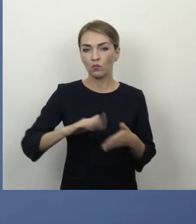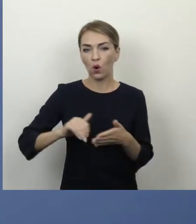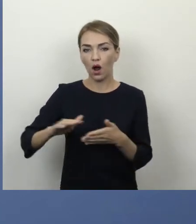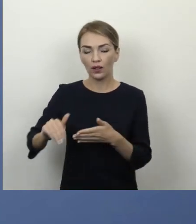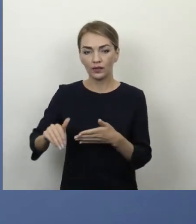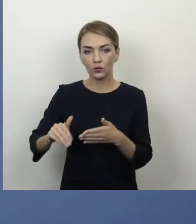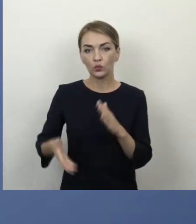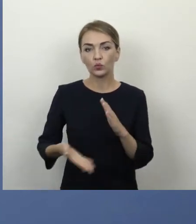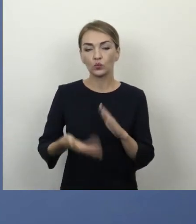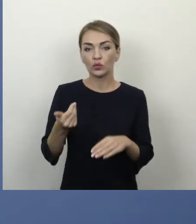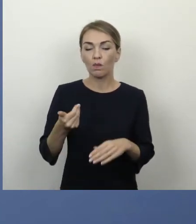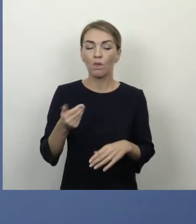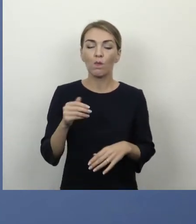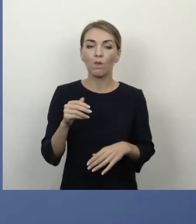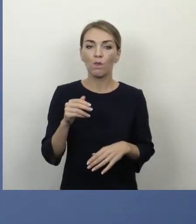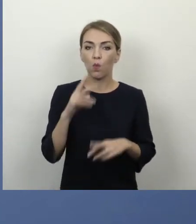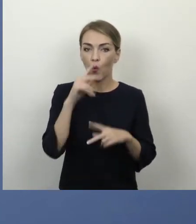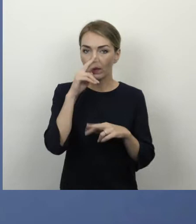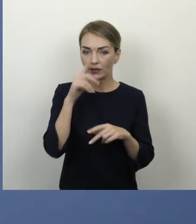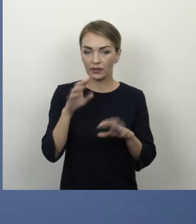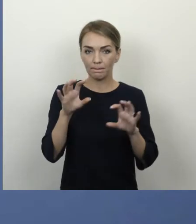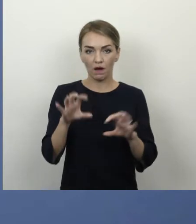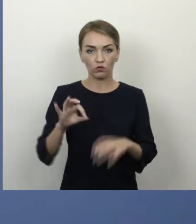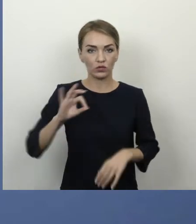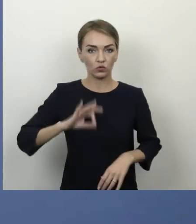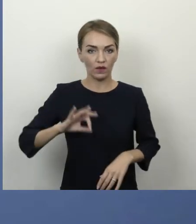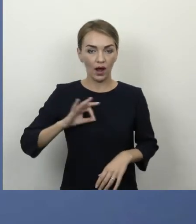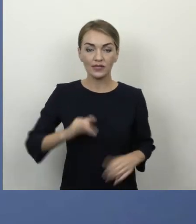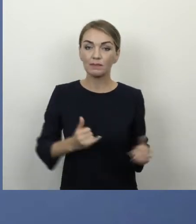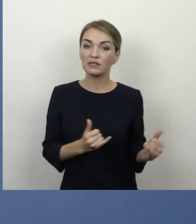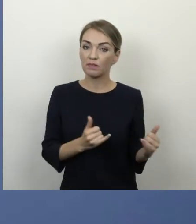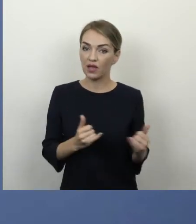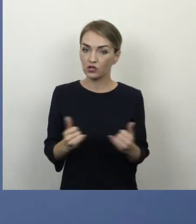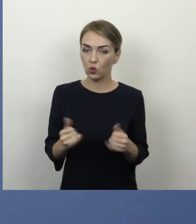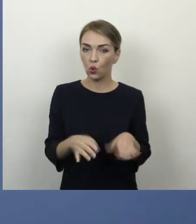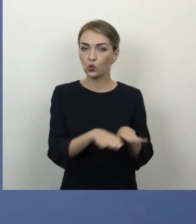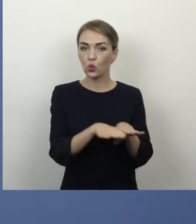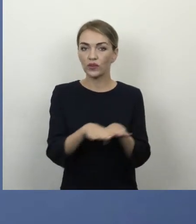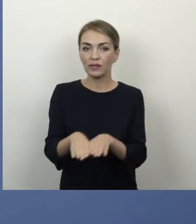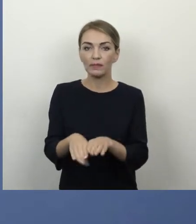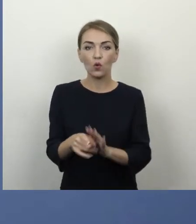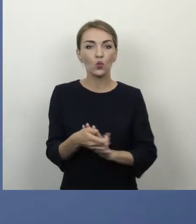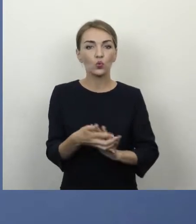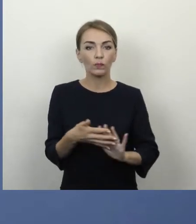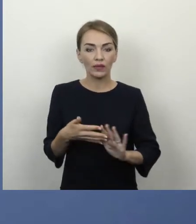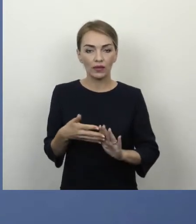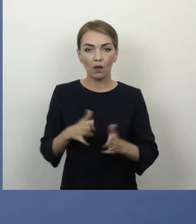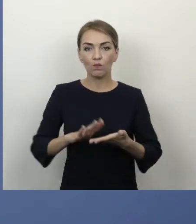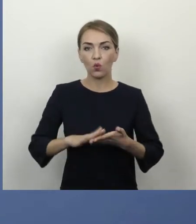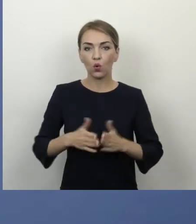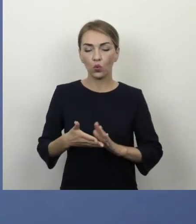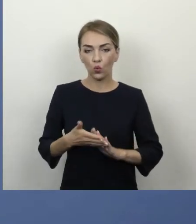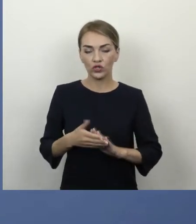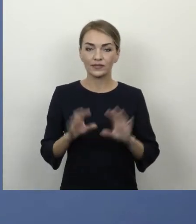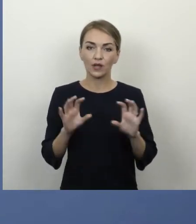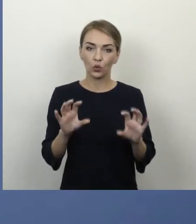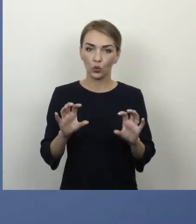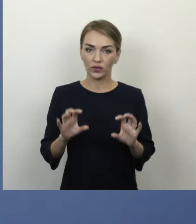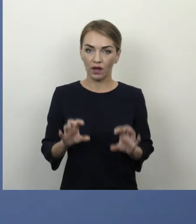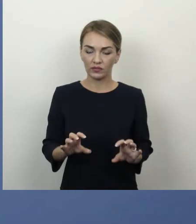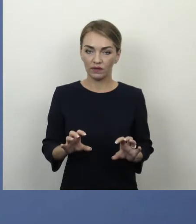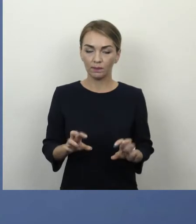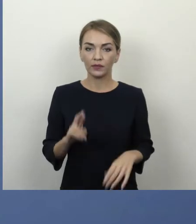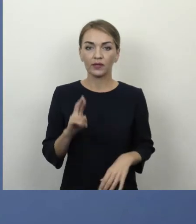overcoming various gaps in the legislation, removing mistakes in the application of the law, and to